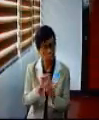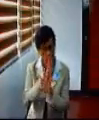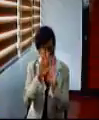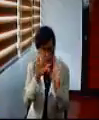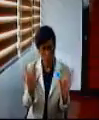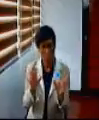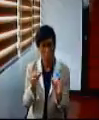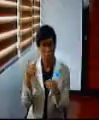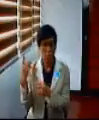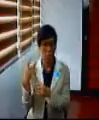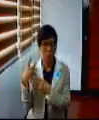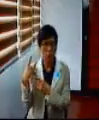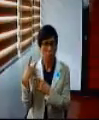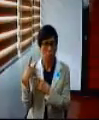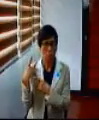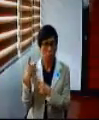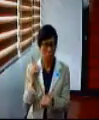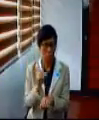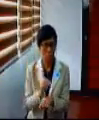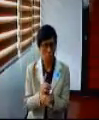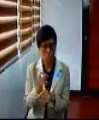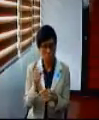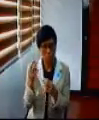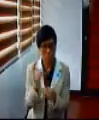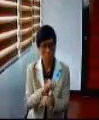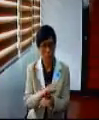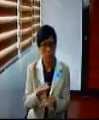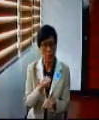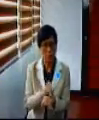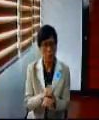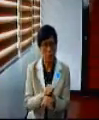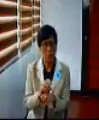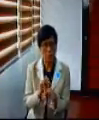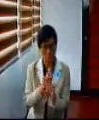states and the clear responsibilities of companies